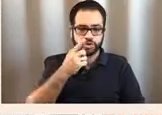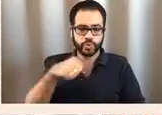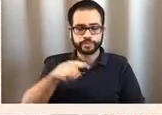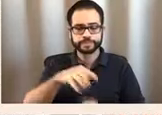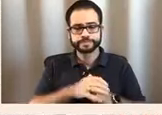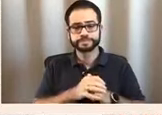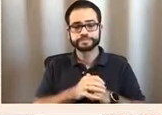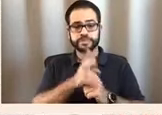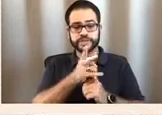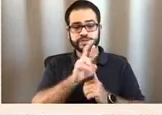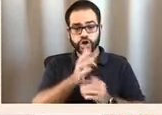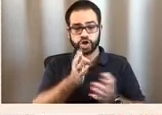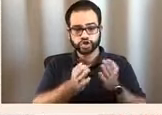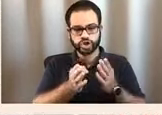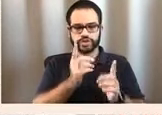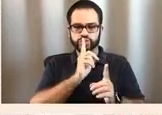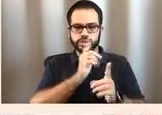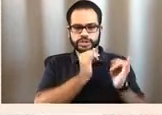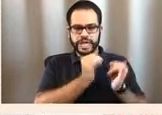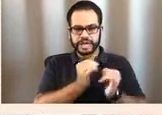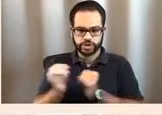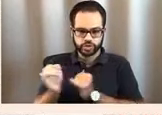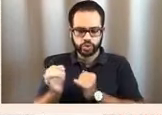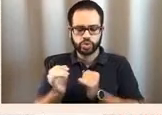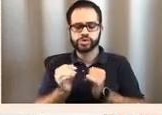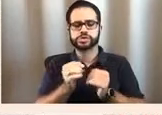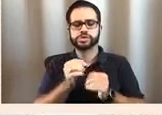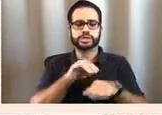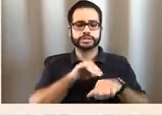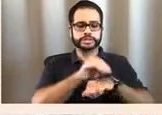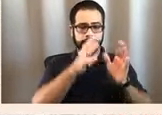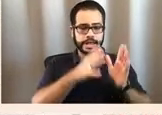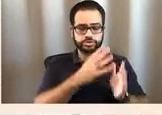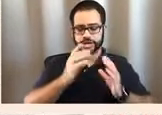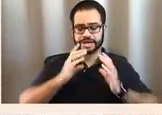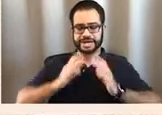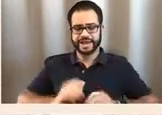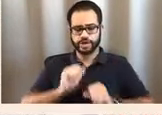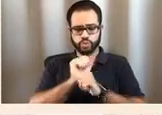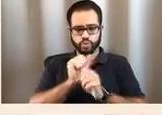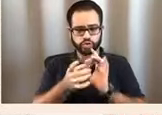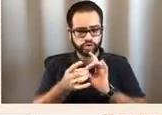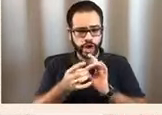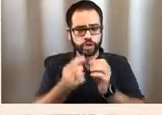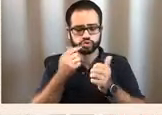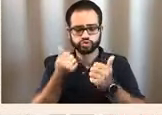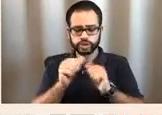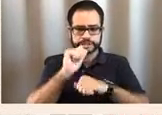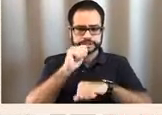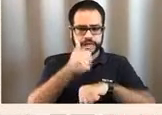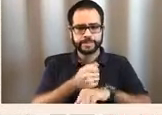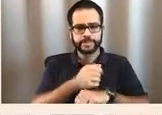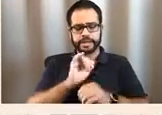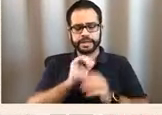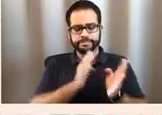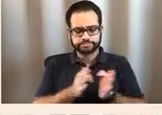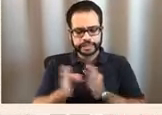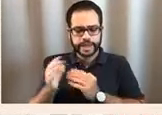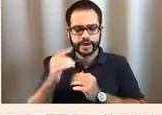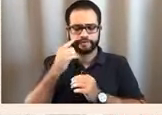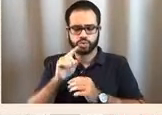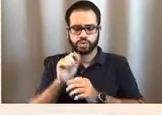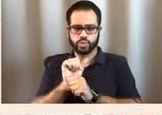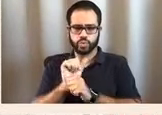counselor and the individual work together to determine an individual plan for employment. The counselor also works with approved providers